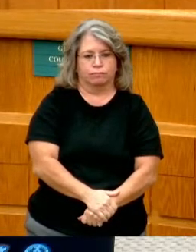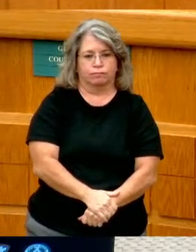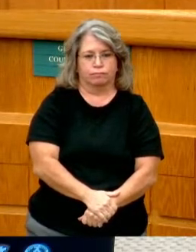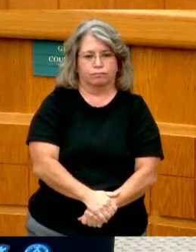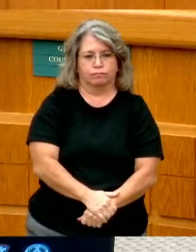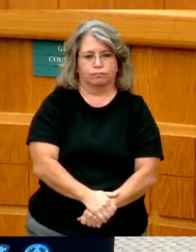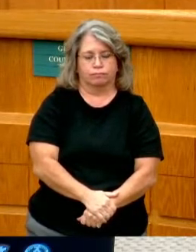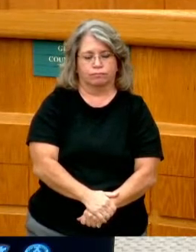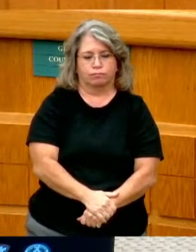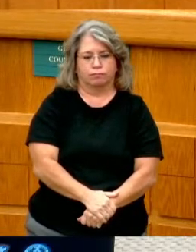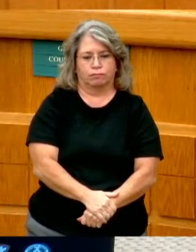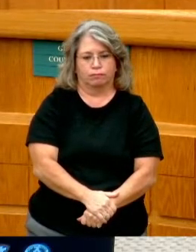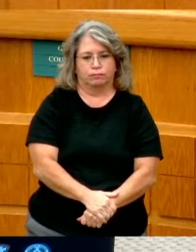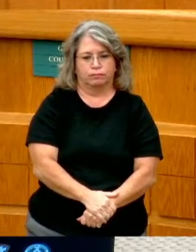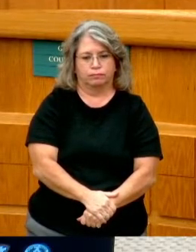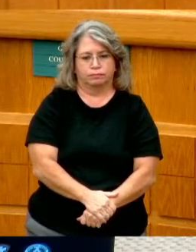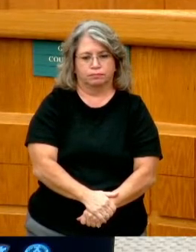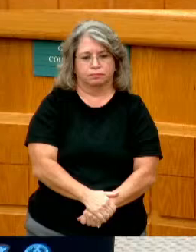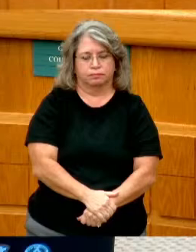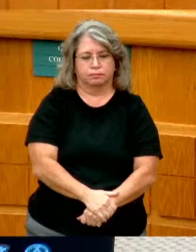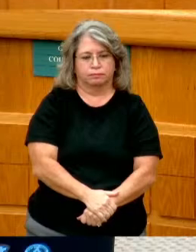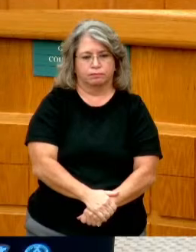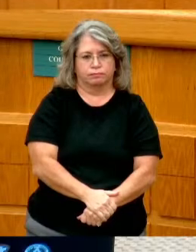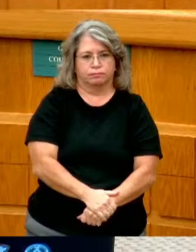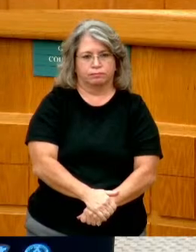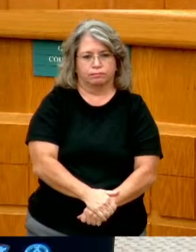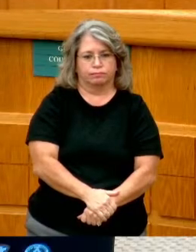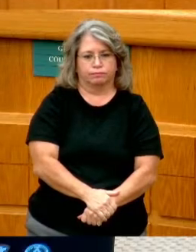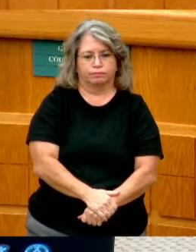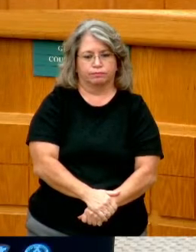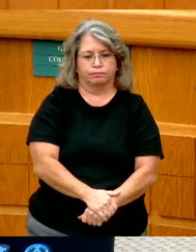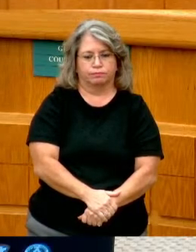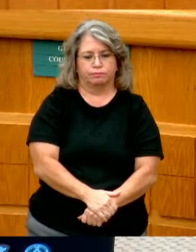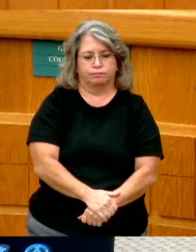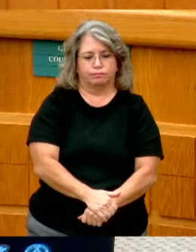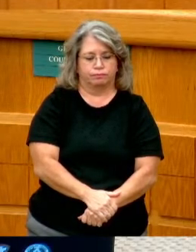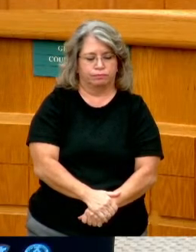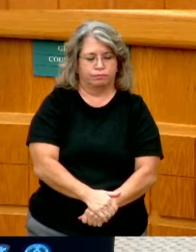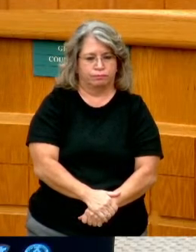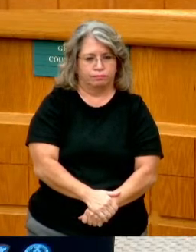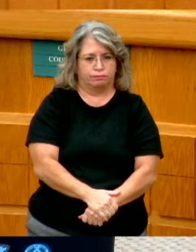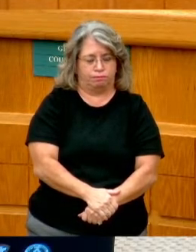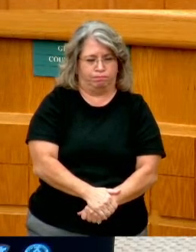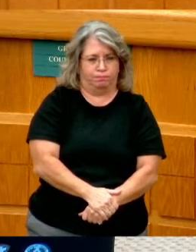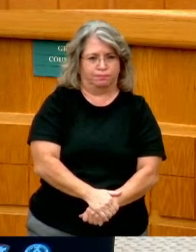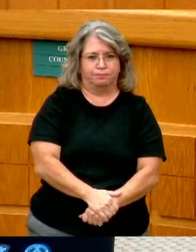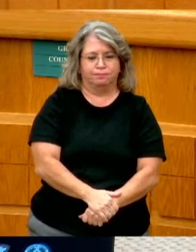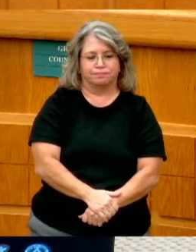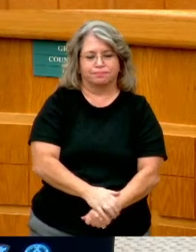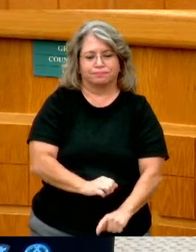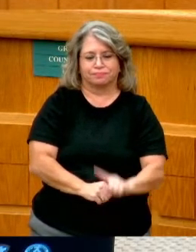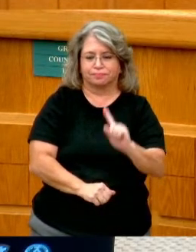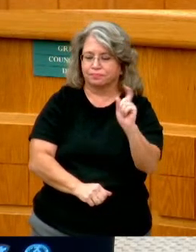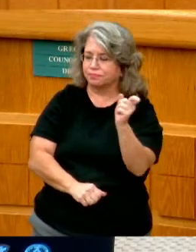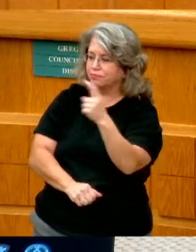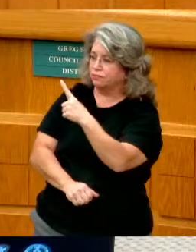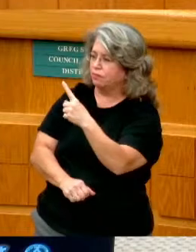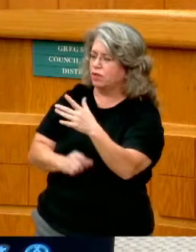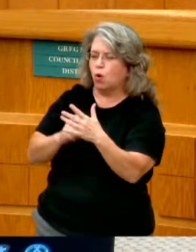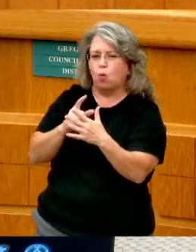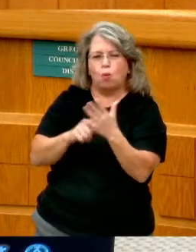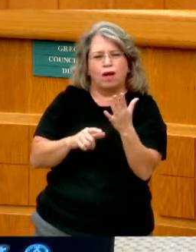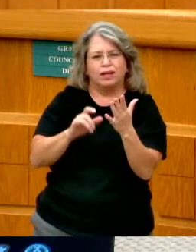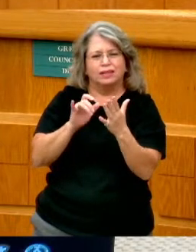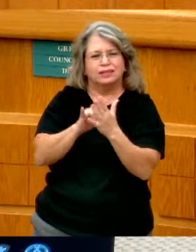segunda dosis es porque ya está registrado a través de nuestro sistema. Question, what is the magic link?